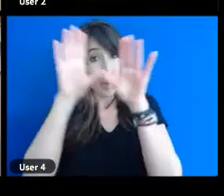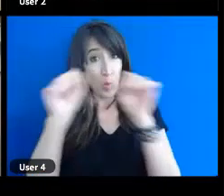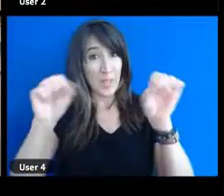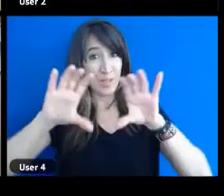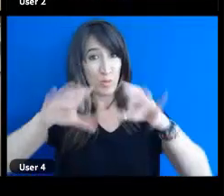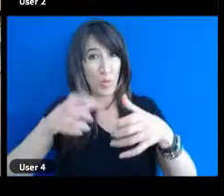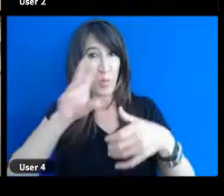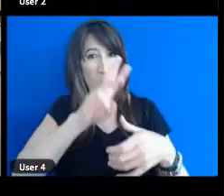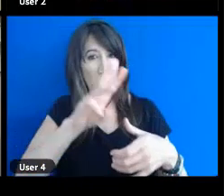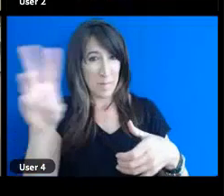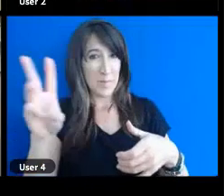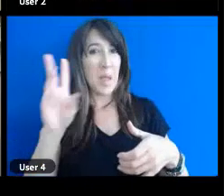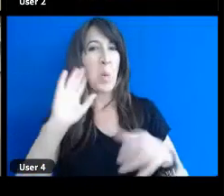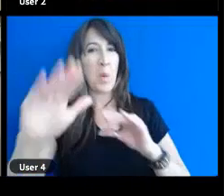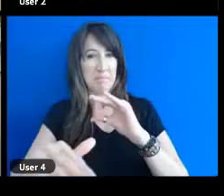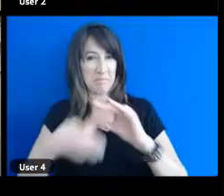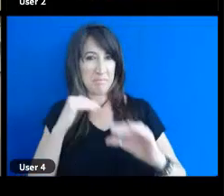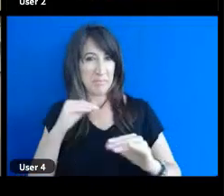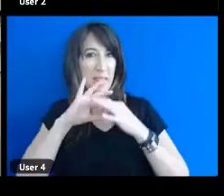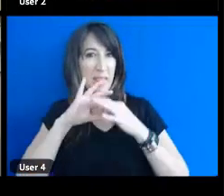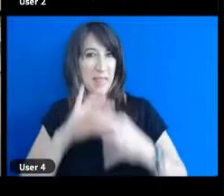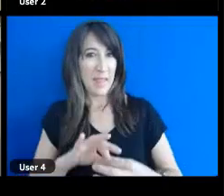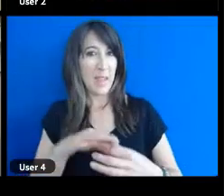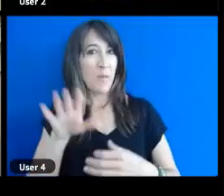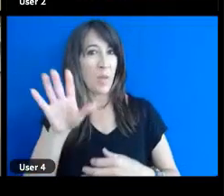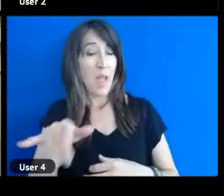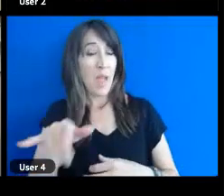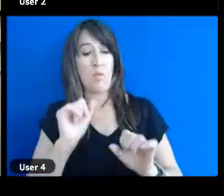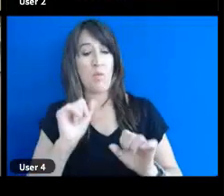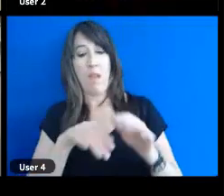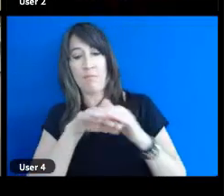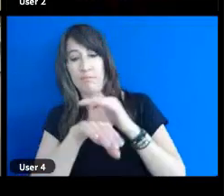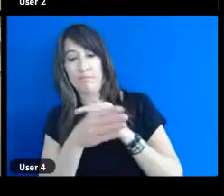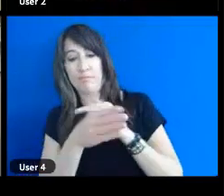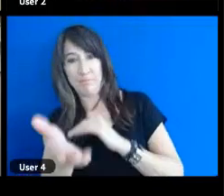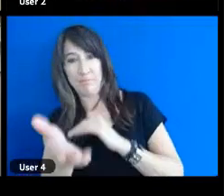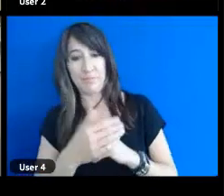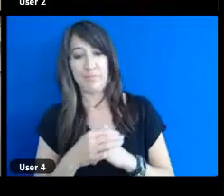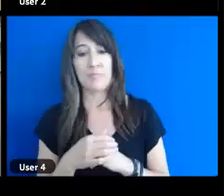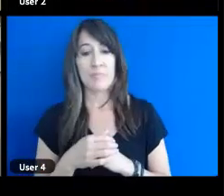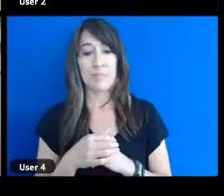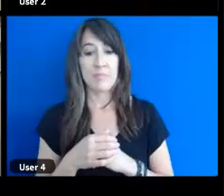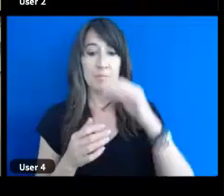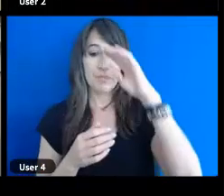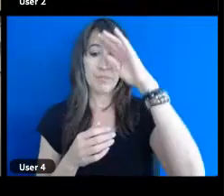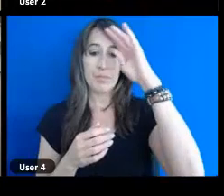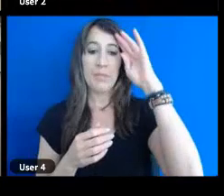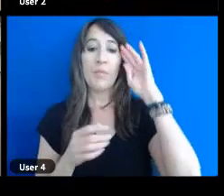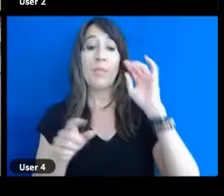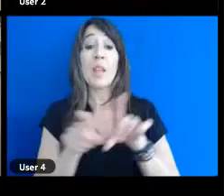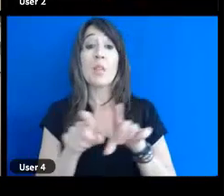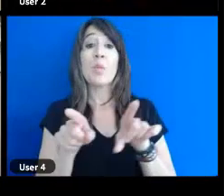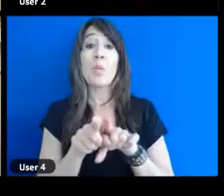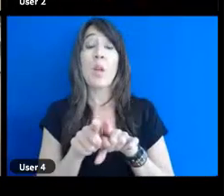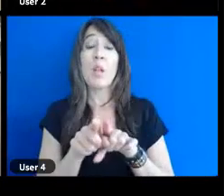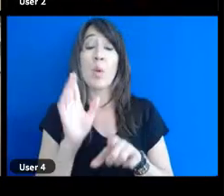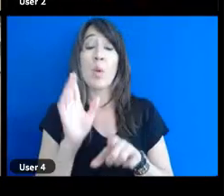and it's hosted currently on the President's Group site. We'll give you a link to that resource as well, so you can have